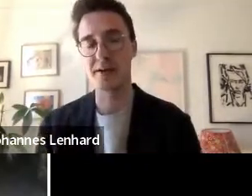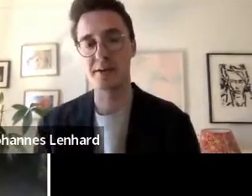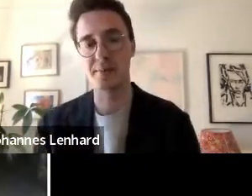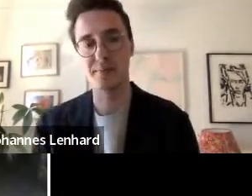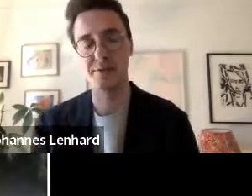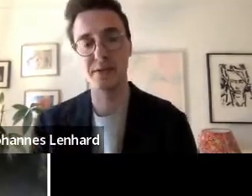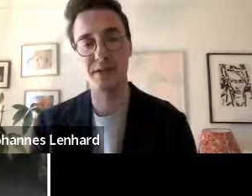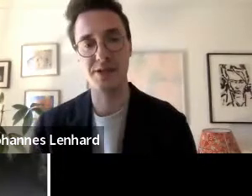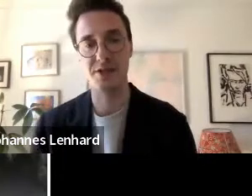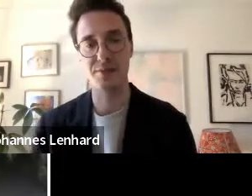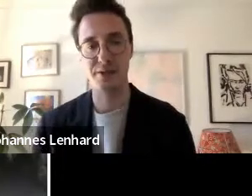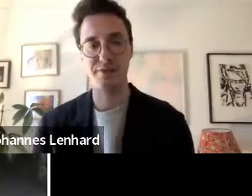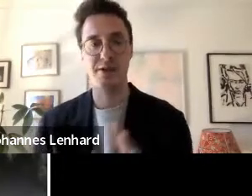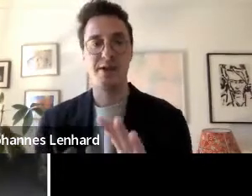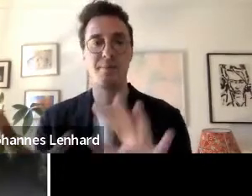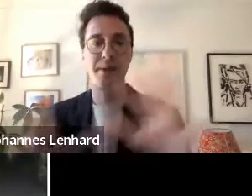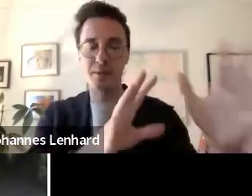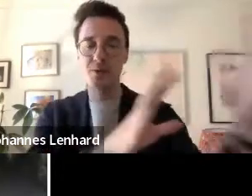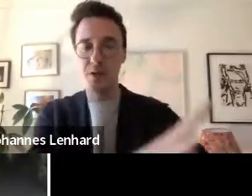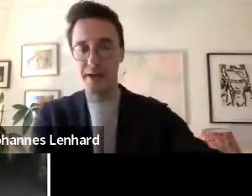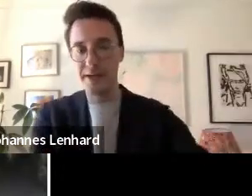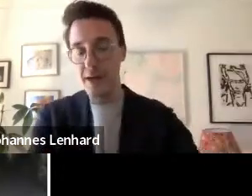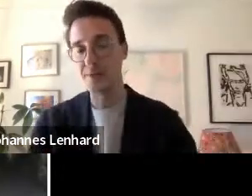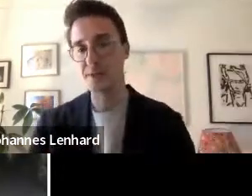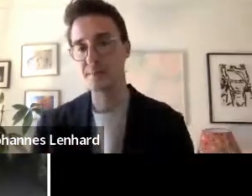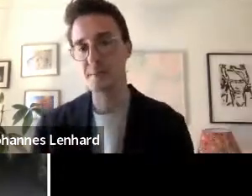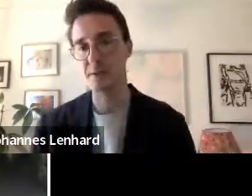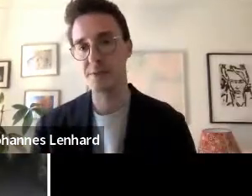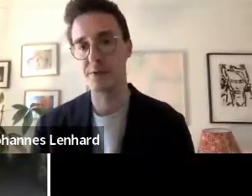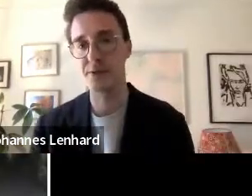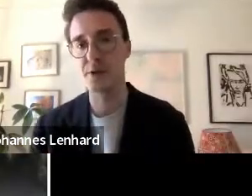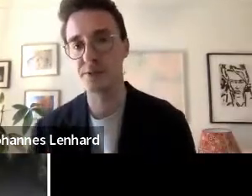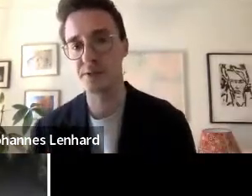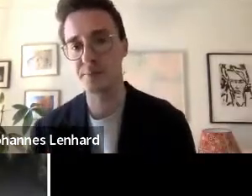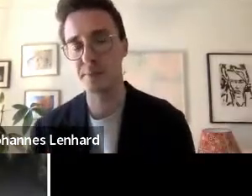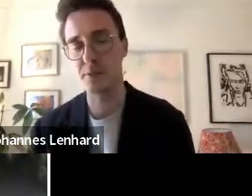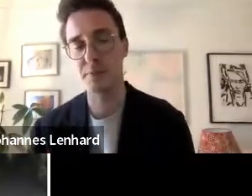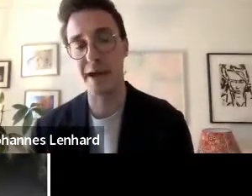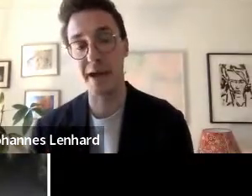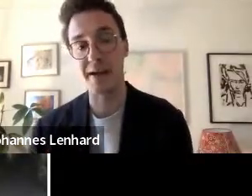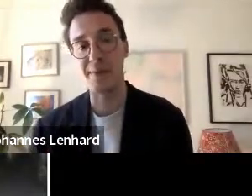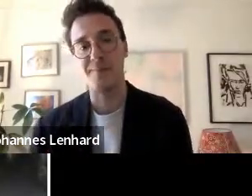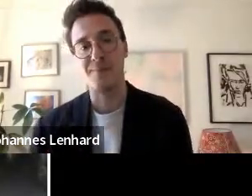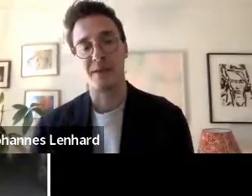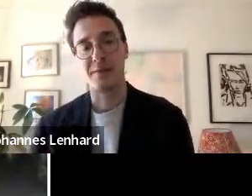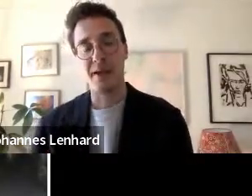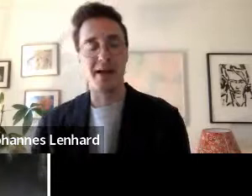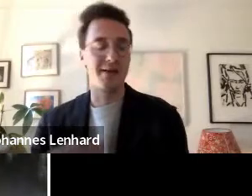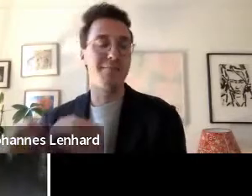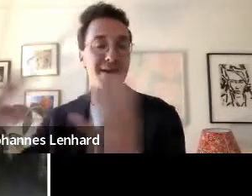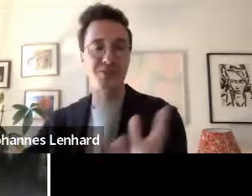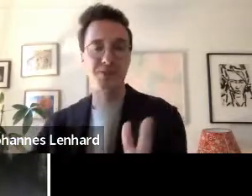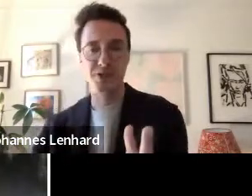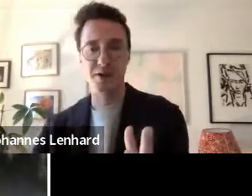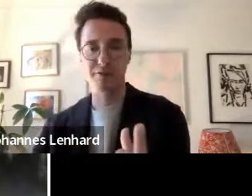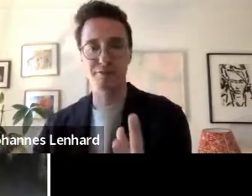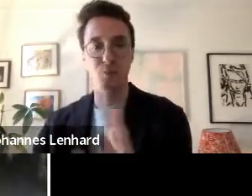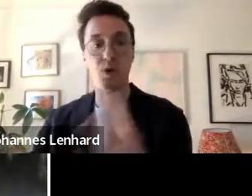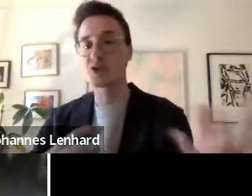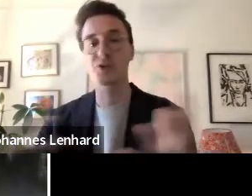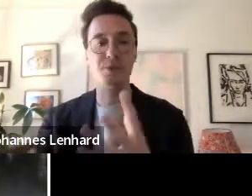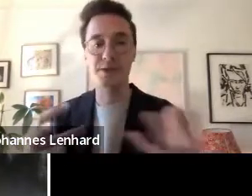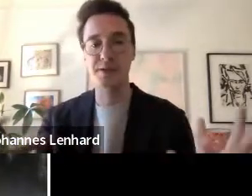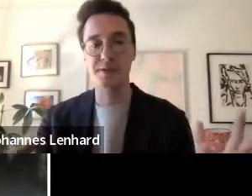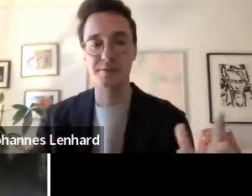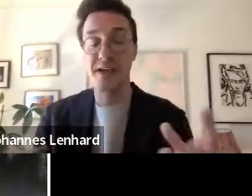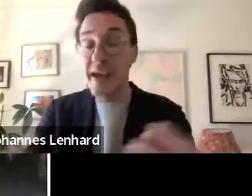symbolic affiliation with people who I encountered, people experiencing homelessness, and people who beg, and a message of